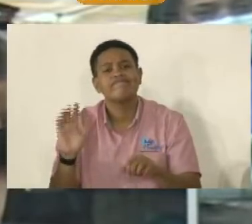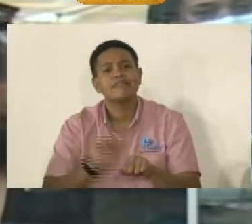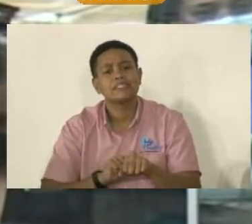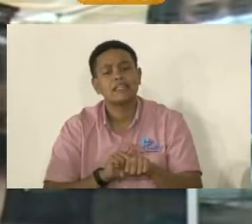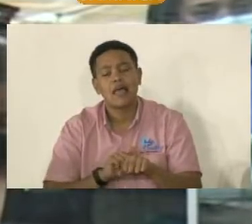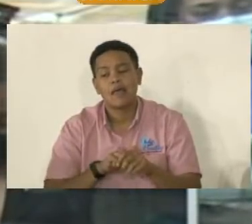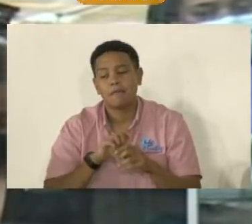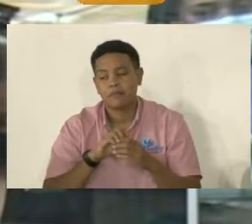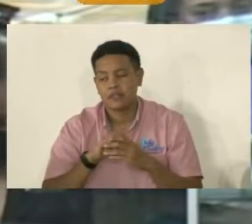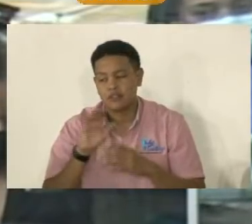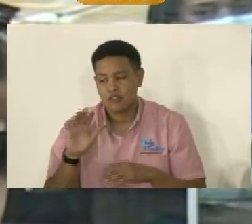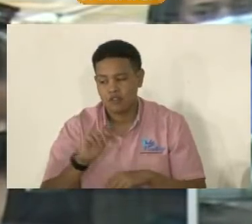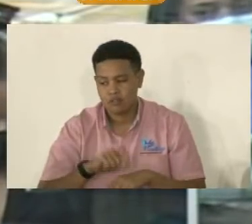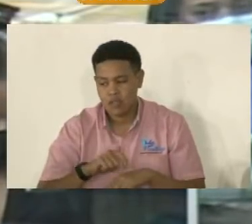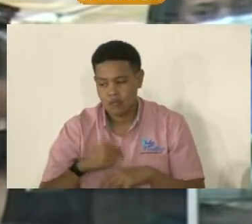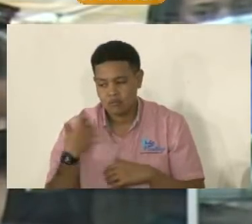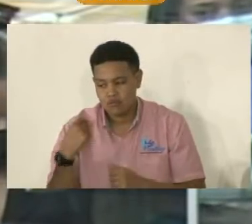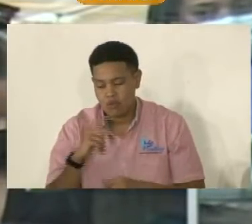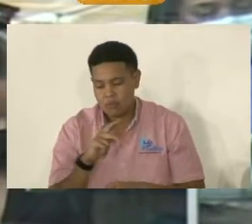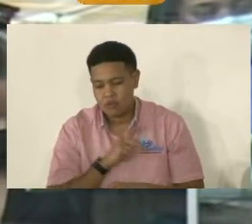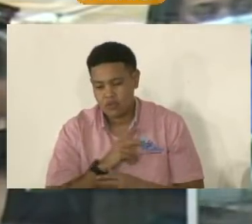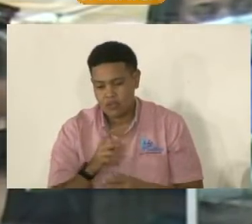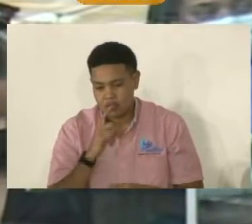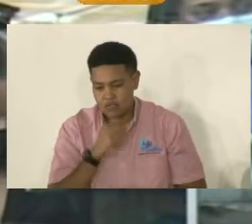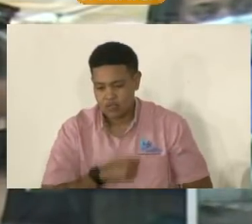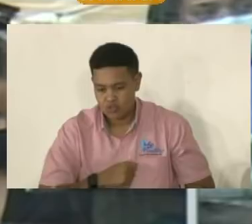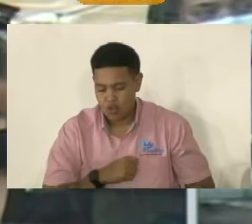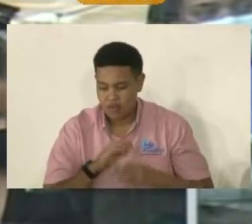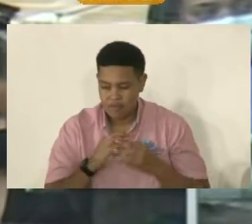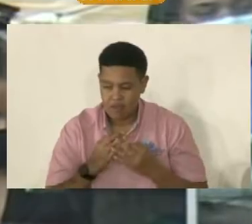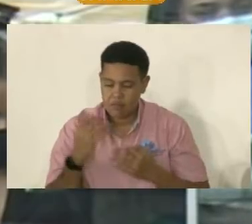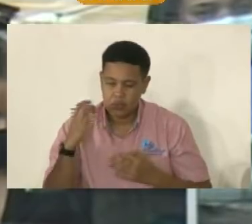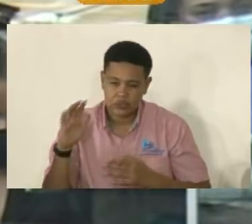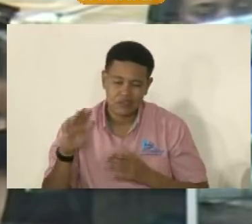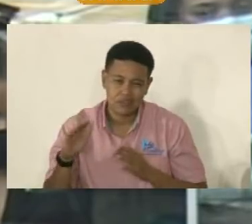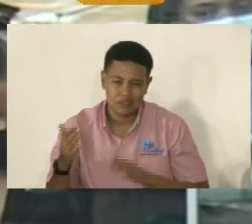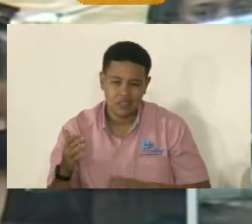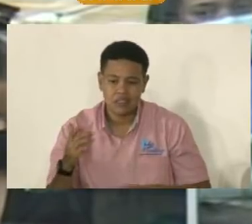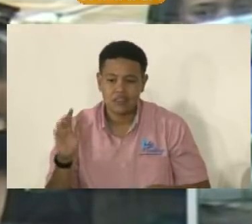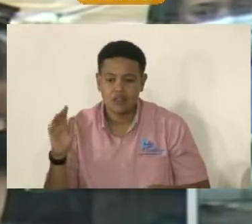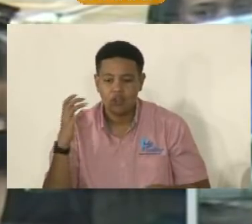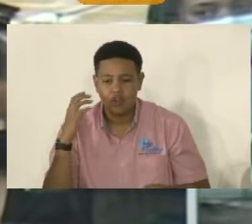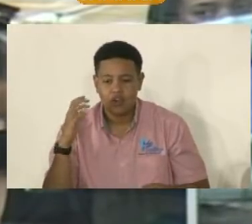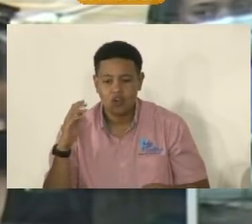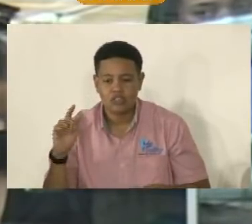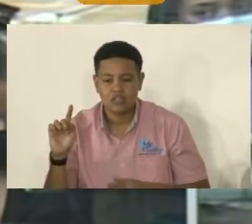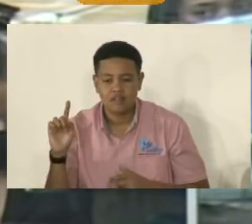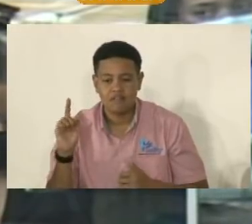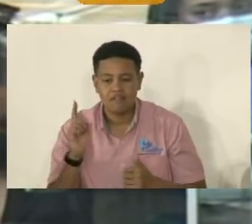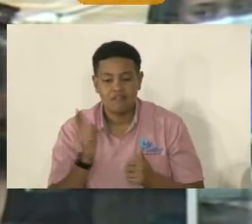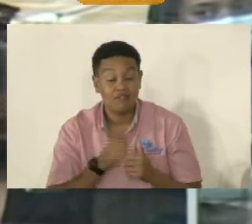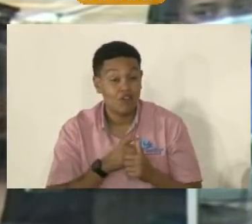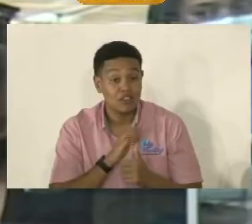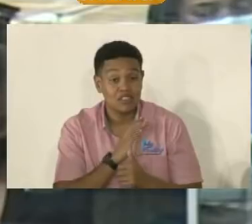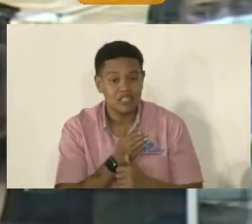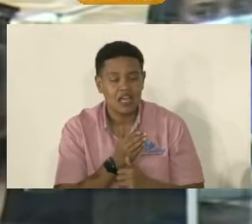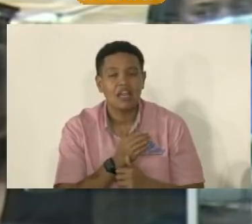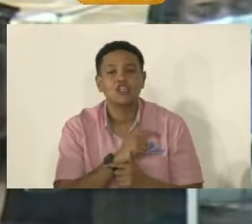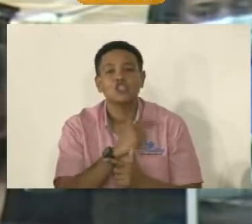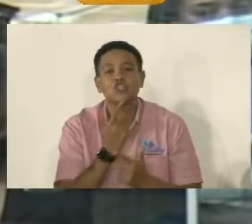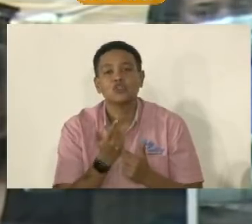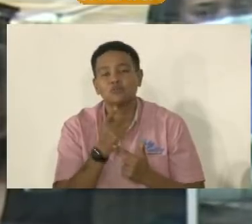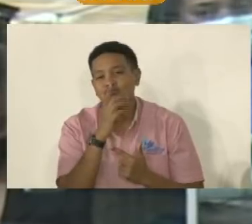in our caucus. It's within hours that her cousin first, and then her